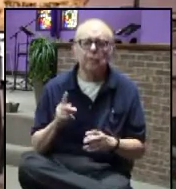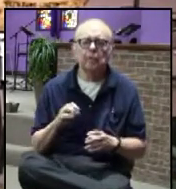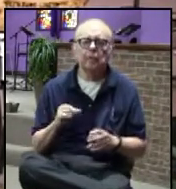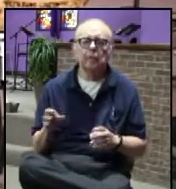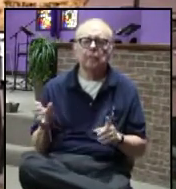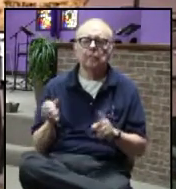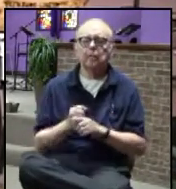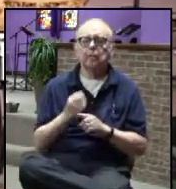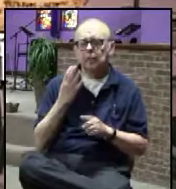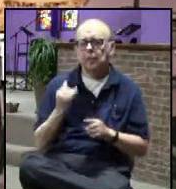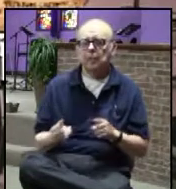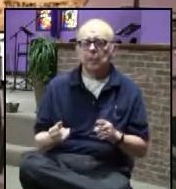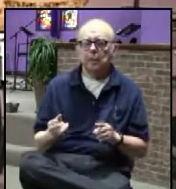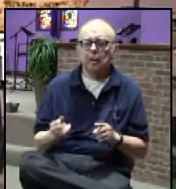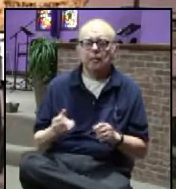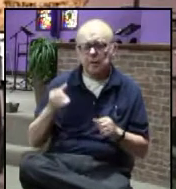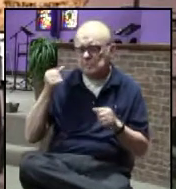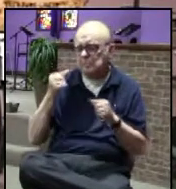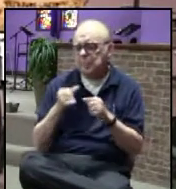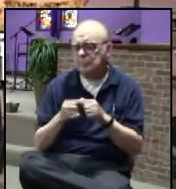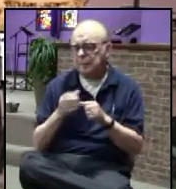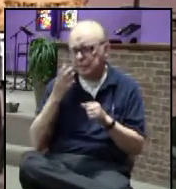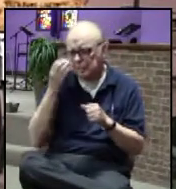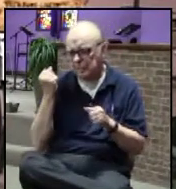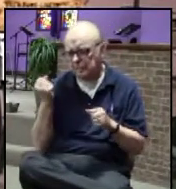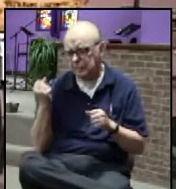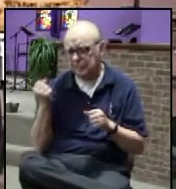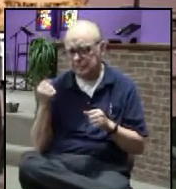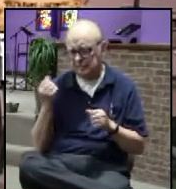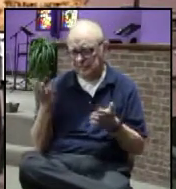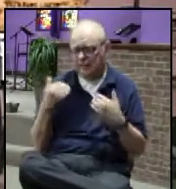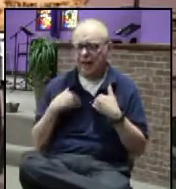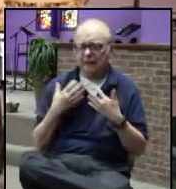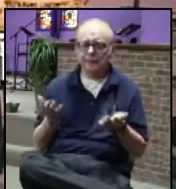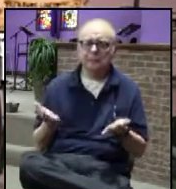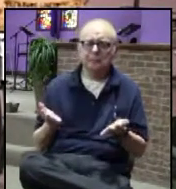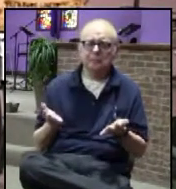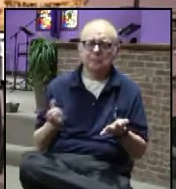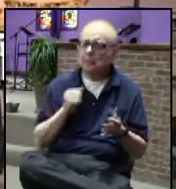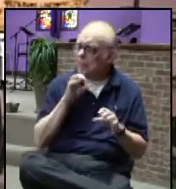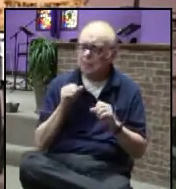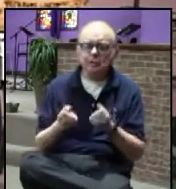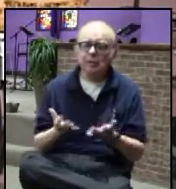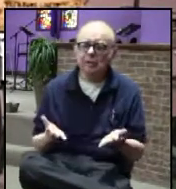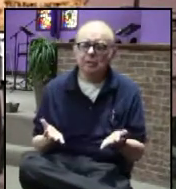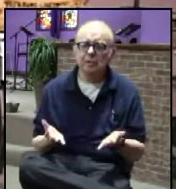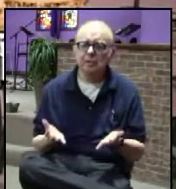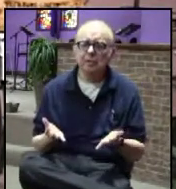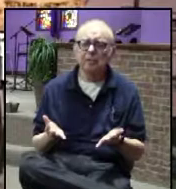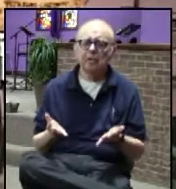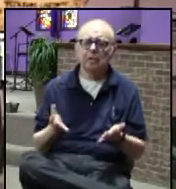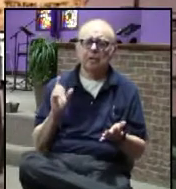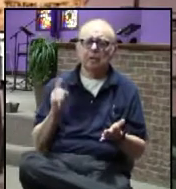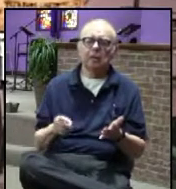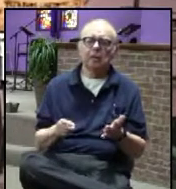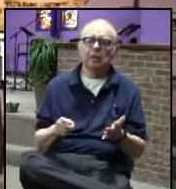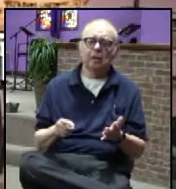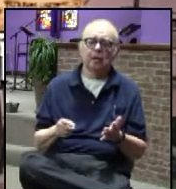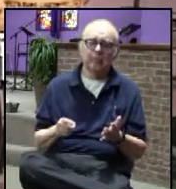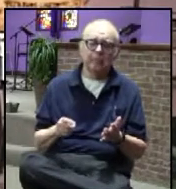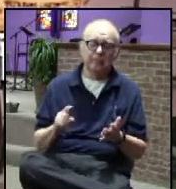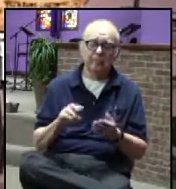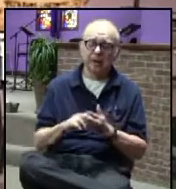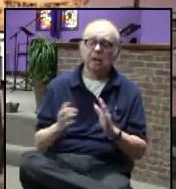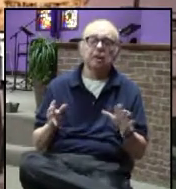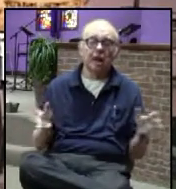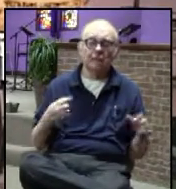We get them because of the memories that they have. They're not broken. They mean an awful lot to us,